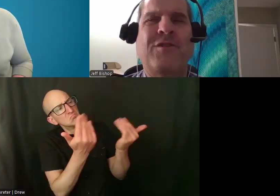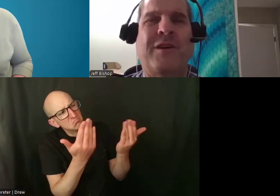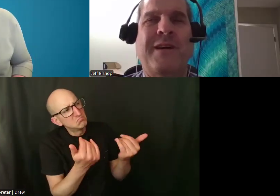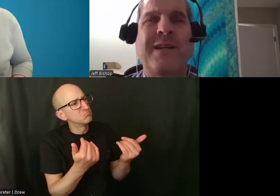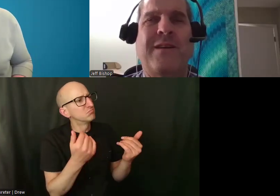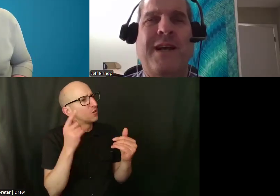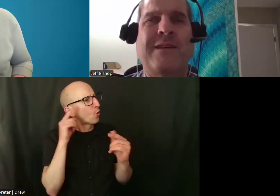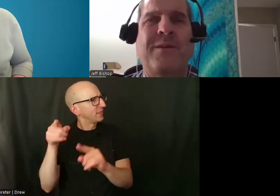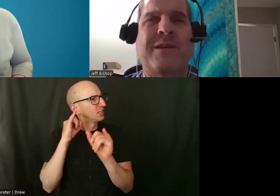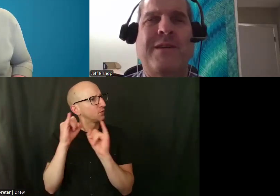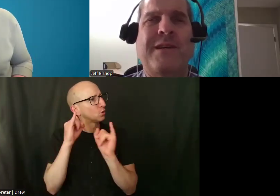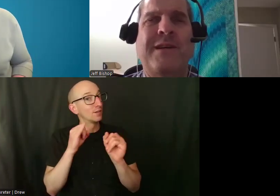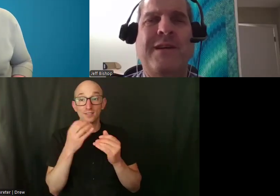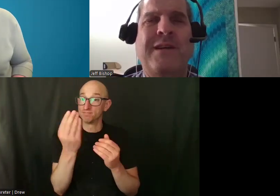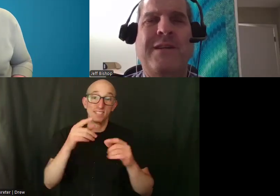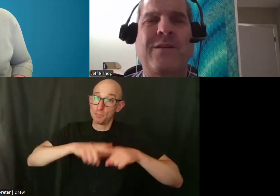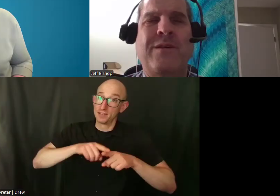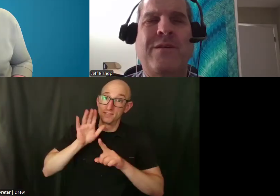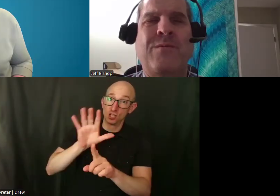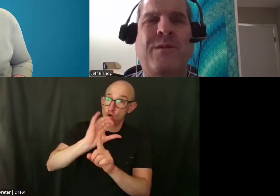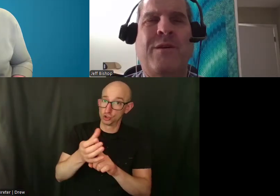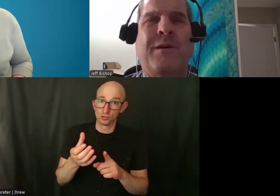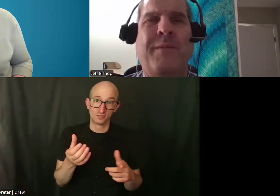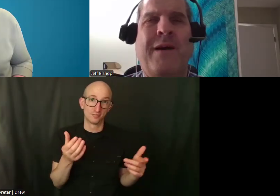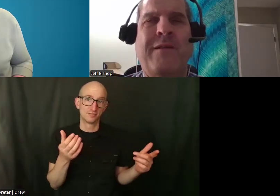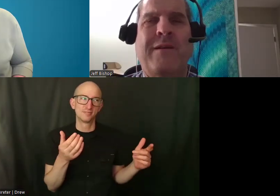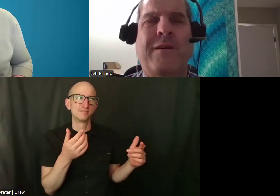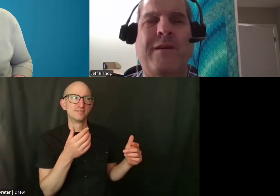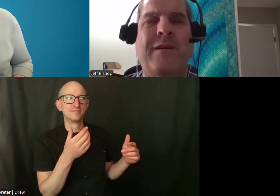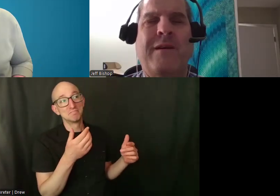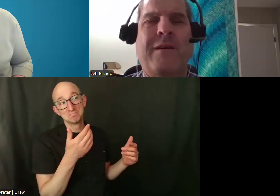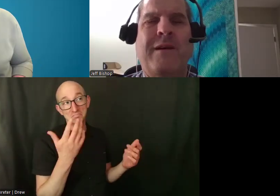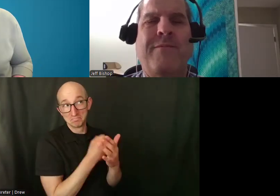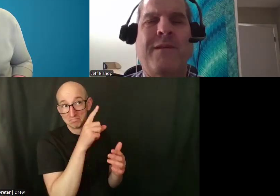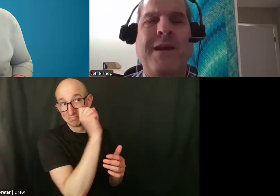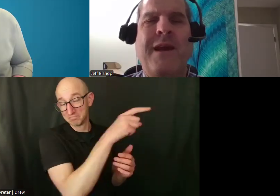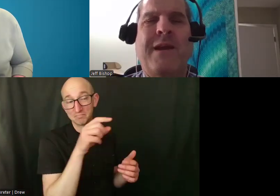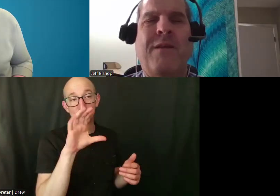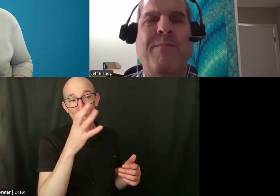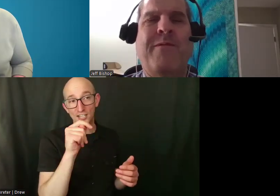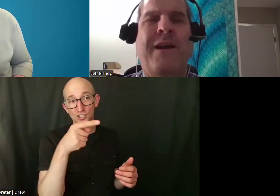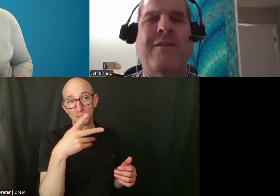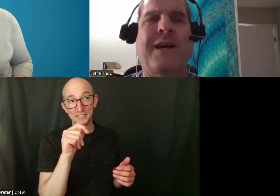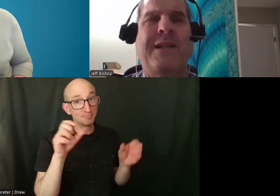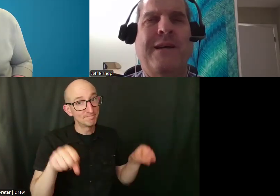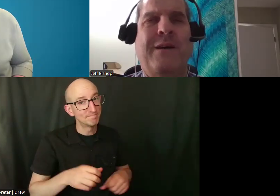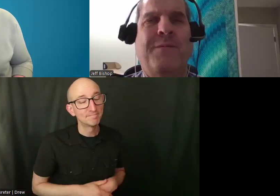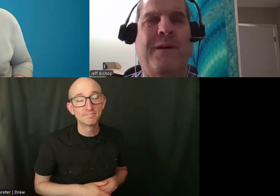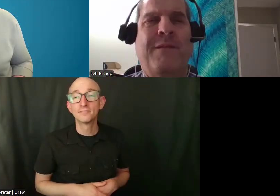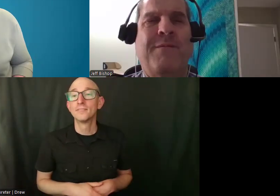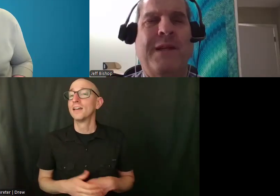on the culture, right? So that's always good to learn more about. Okay. And again, we provide all